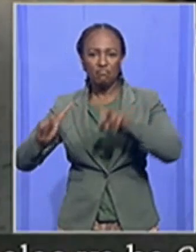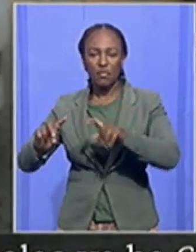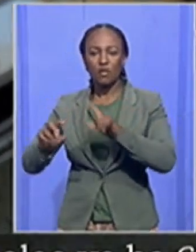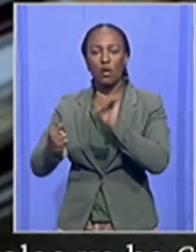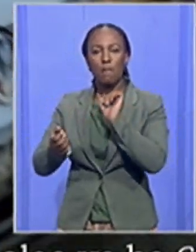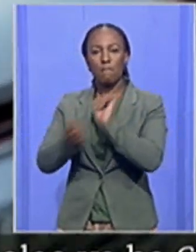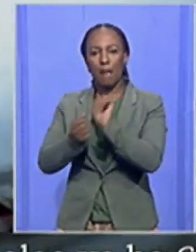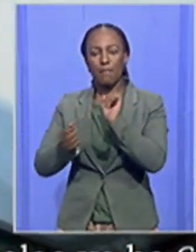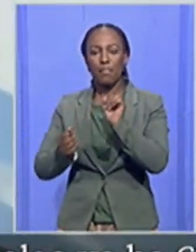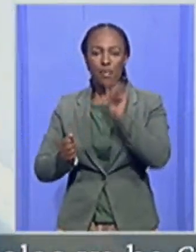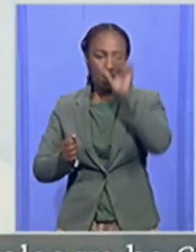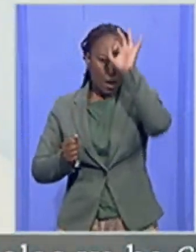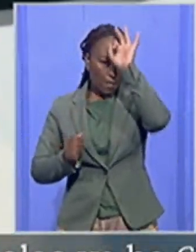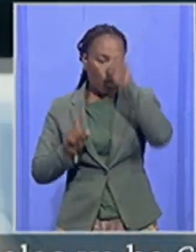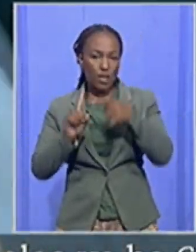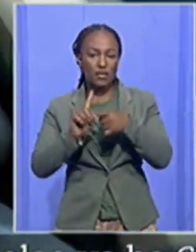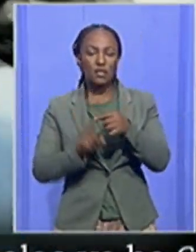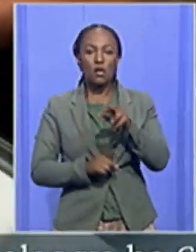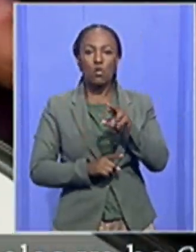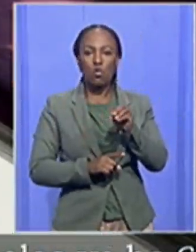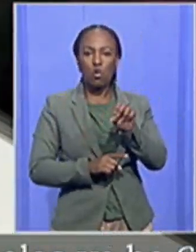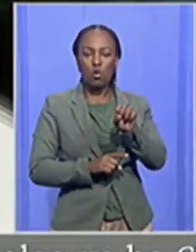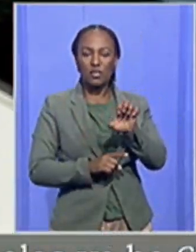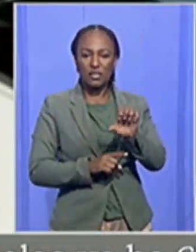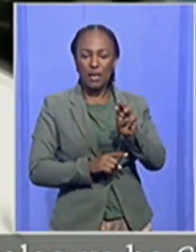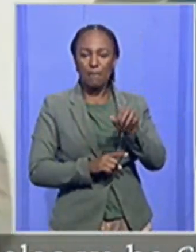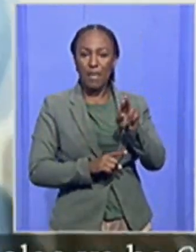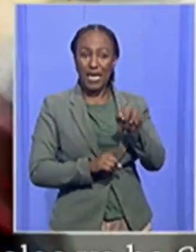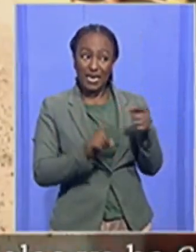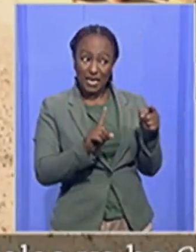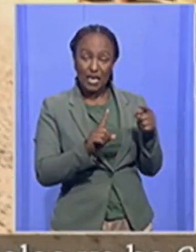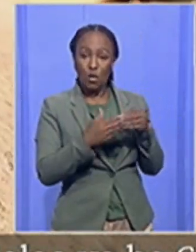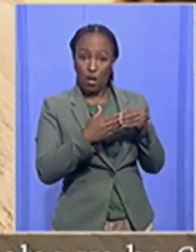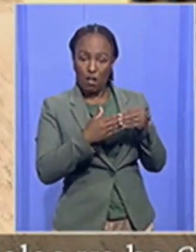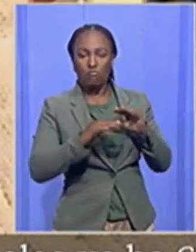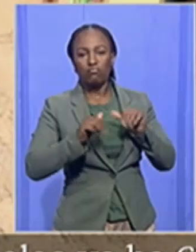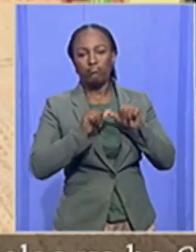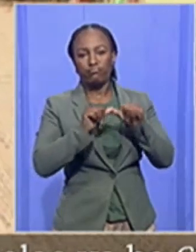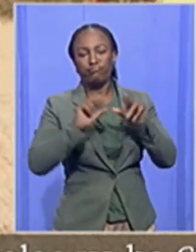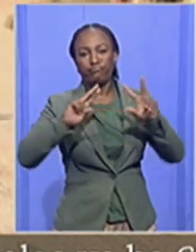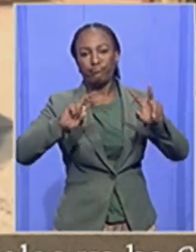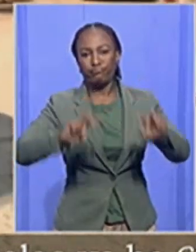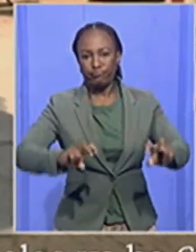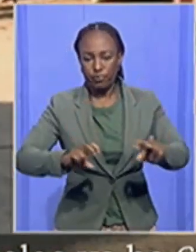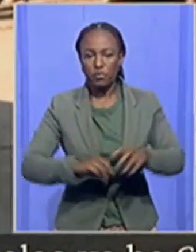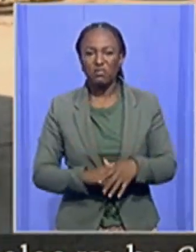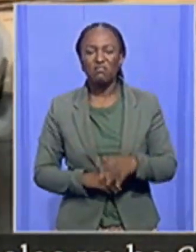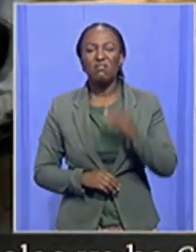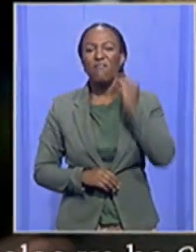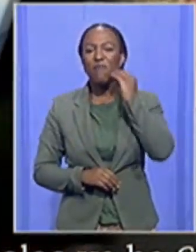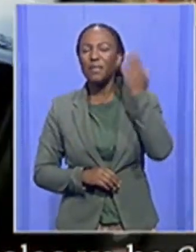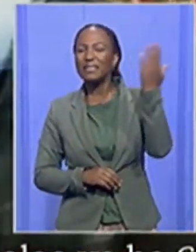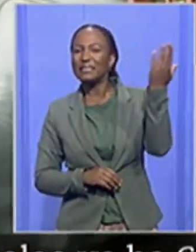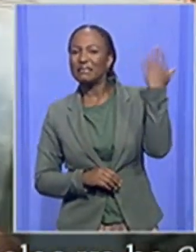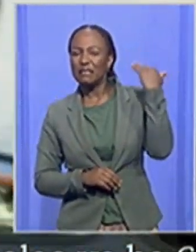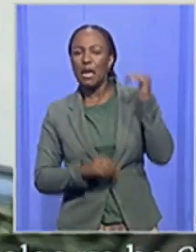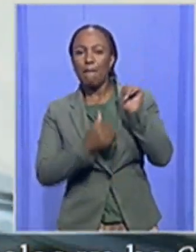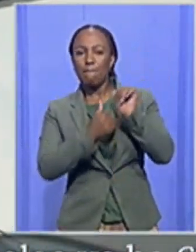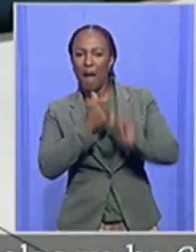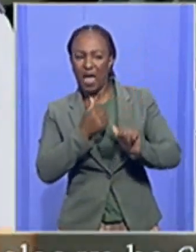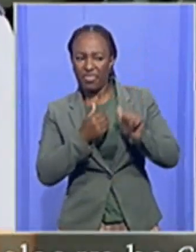lengwe Rosemary Ndlovu o tla etelela pele dinyakišišo tše. We received information a few months back. We immediately roped